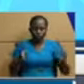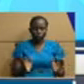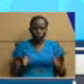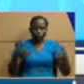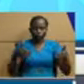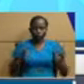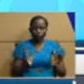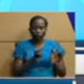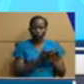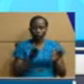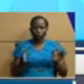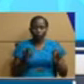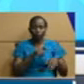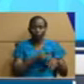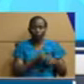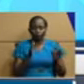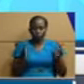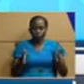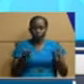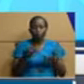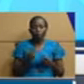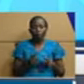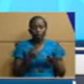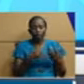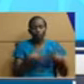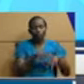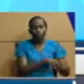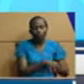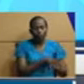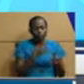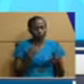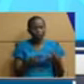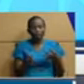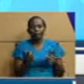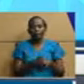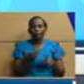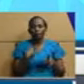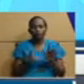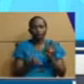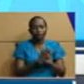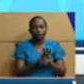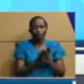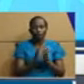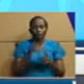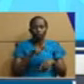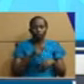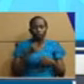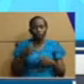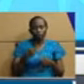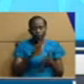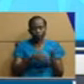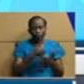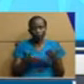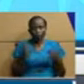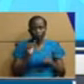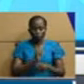of existing programs, their inclusiveness and adequacy of the legal and policy framework relating to social